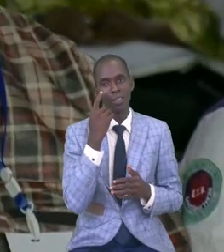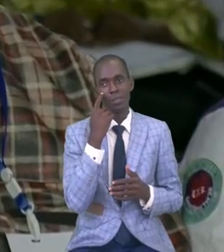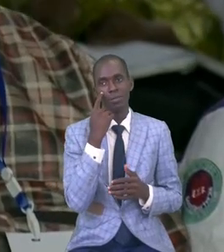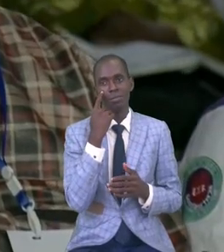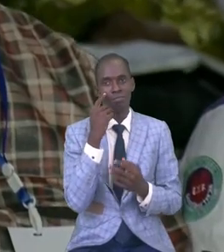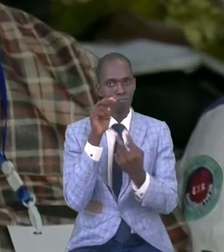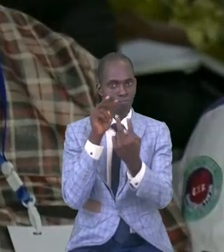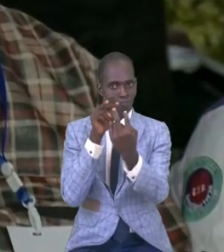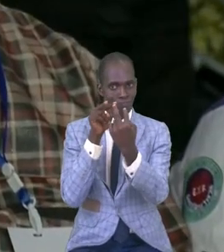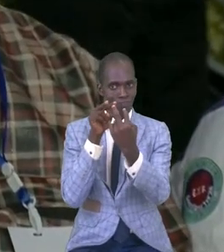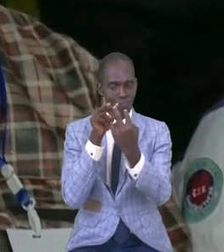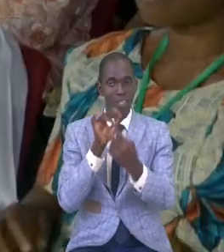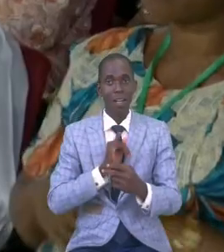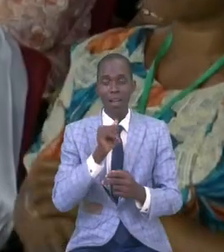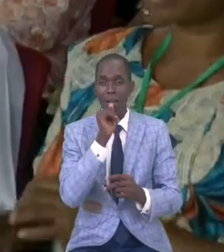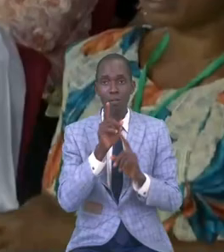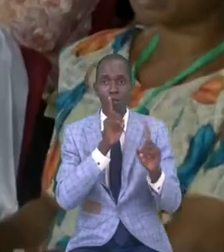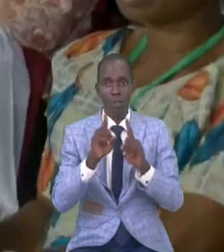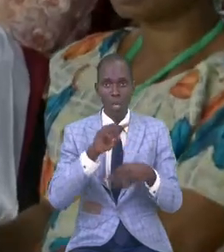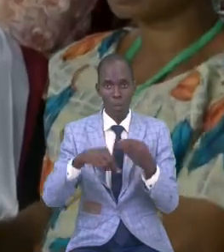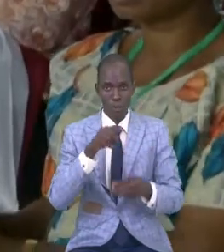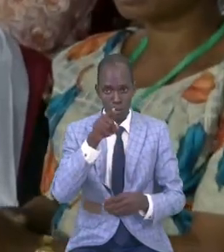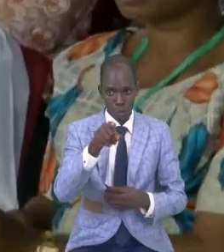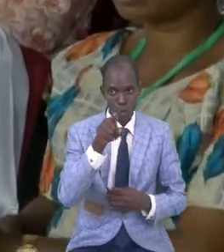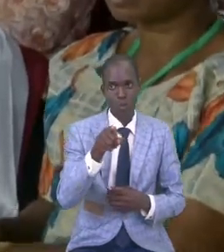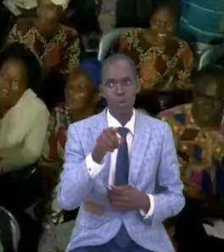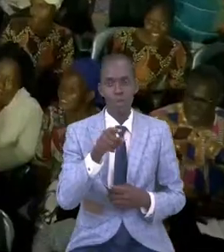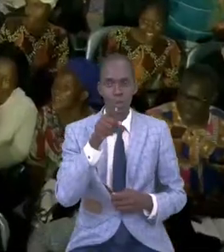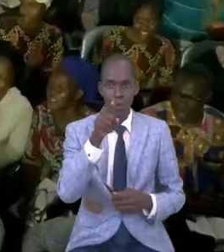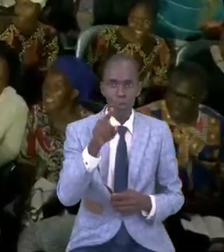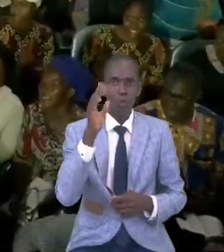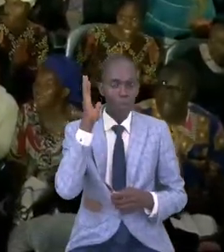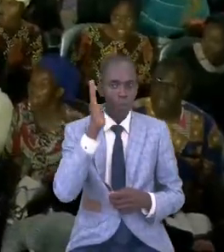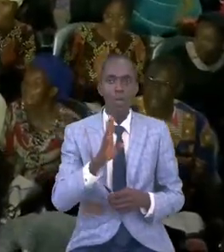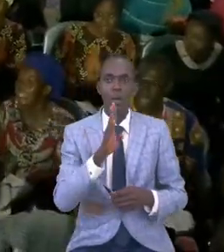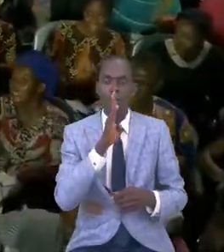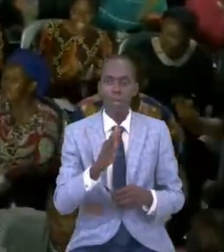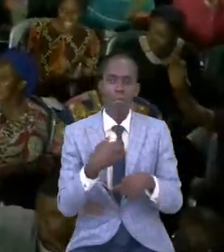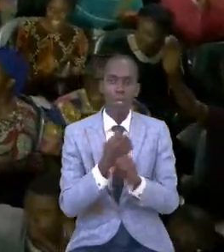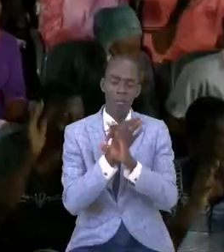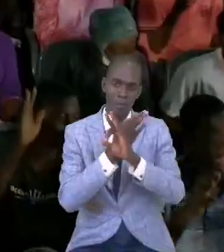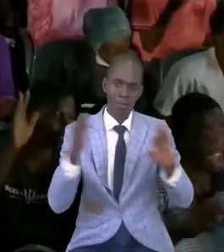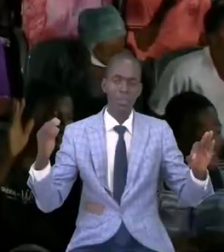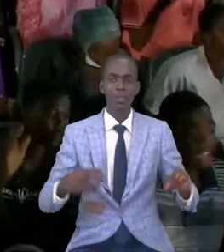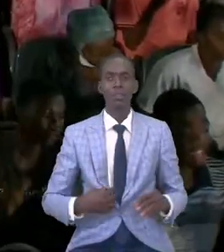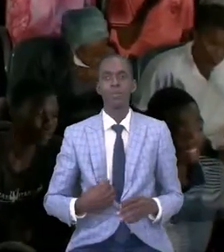I'm talking about you. You will be made free.